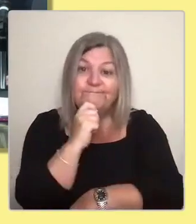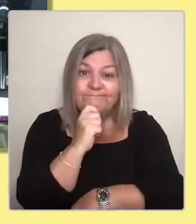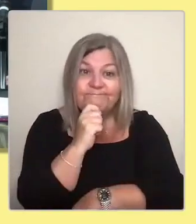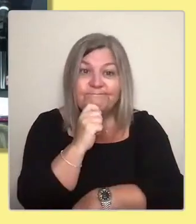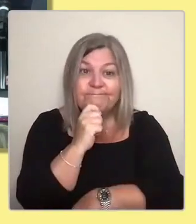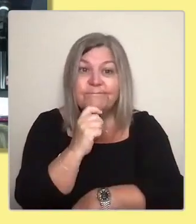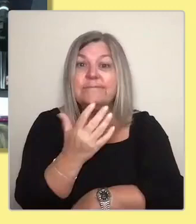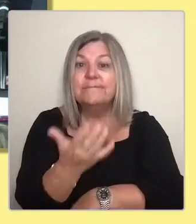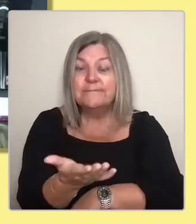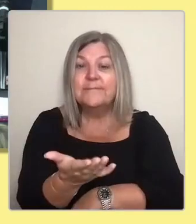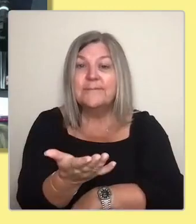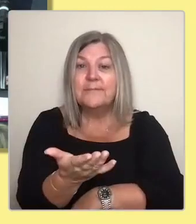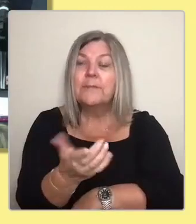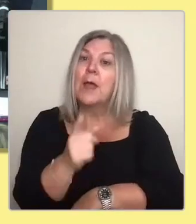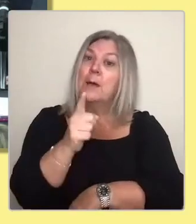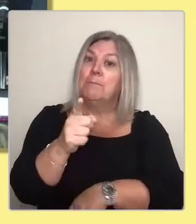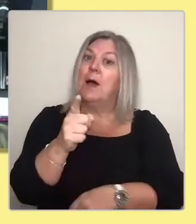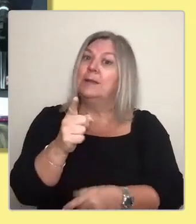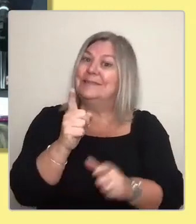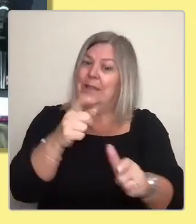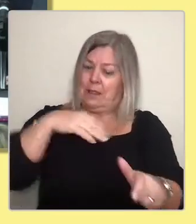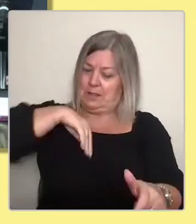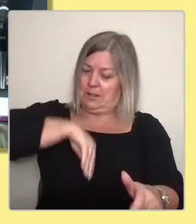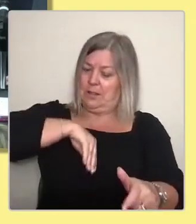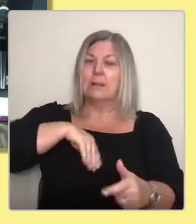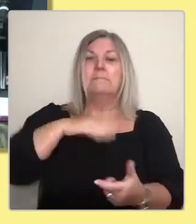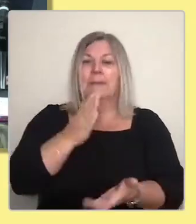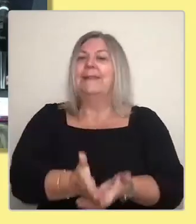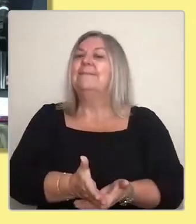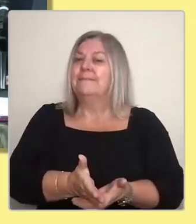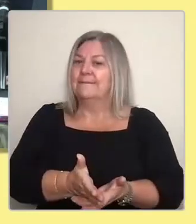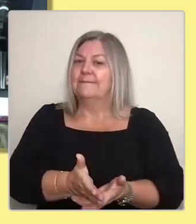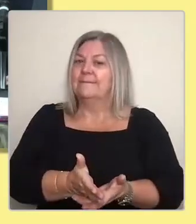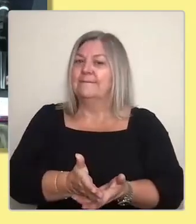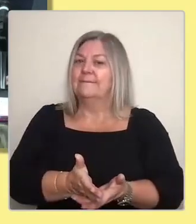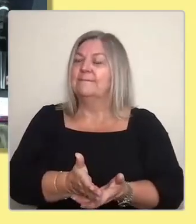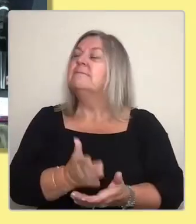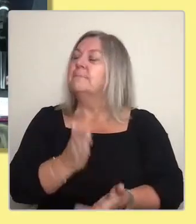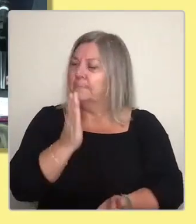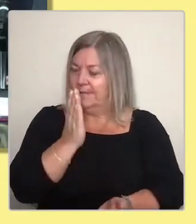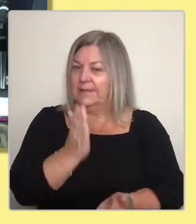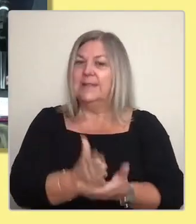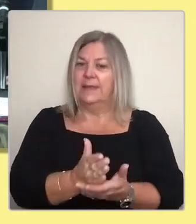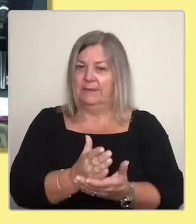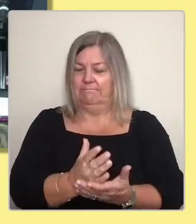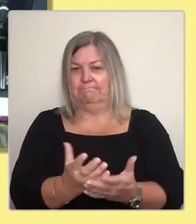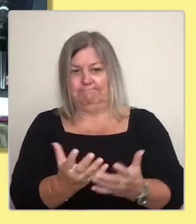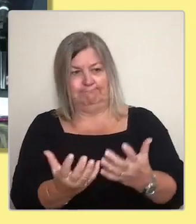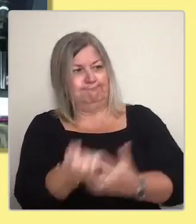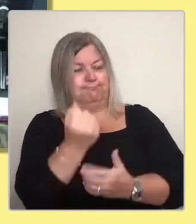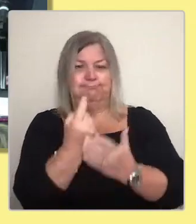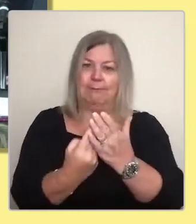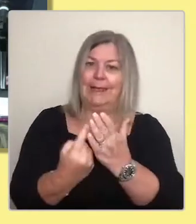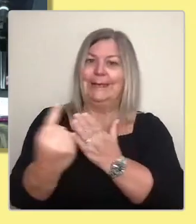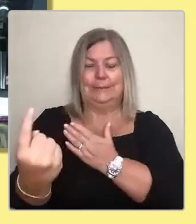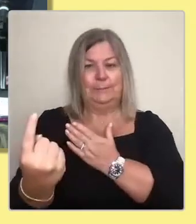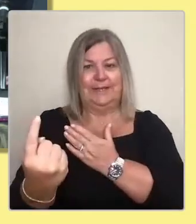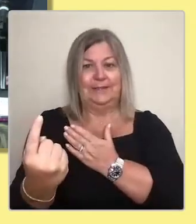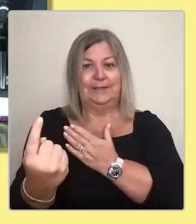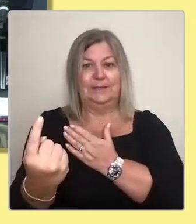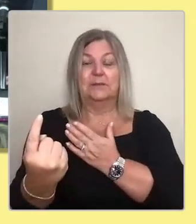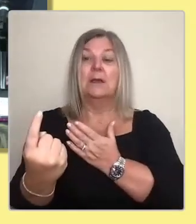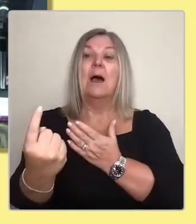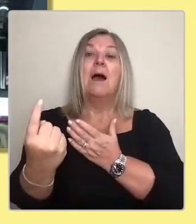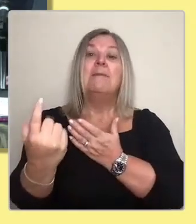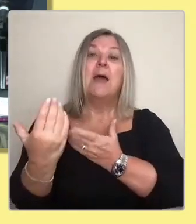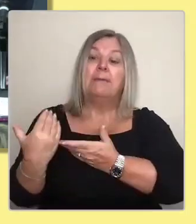those decades to the Scottish Parliament and on to the next generation, a generation that I'm part of, a generation that has grown